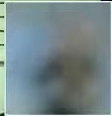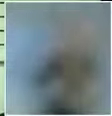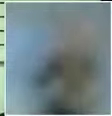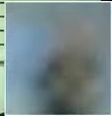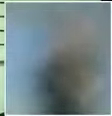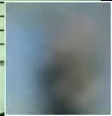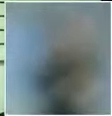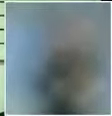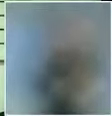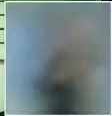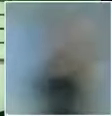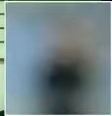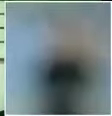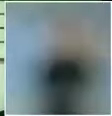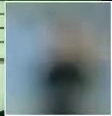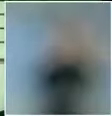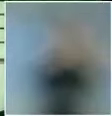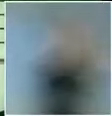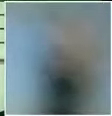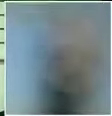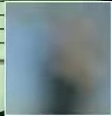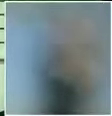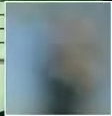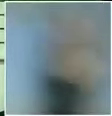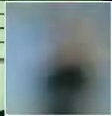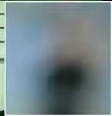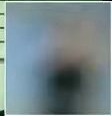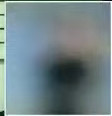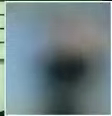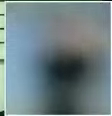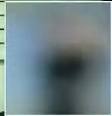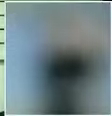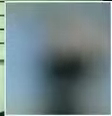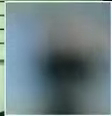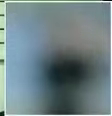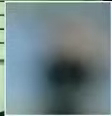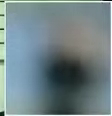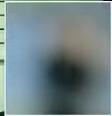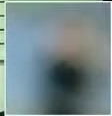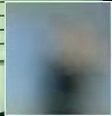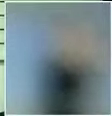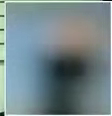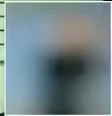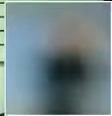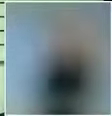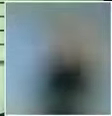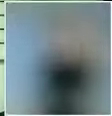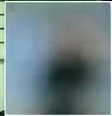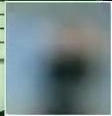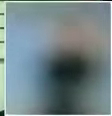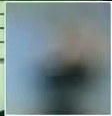single entrepreneur that needs to be convinced, that means to become conscious of